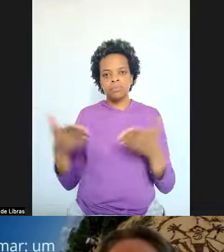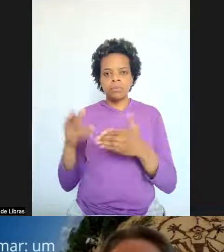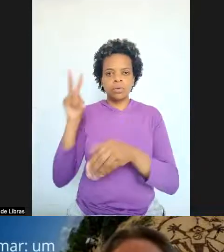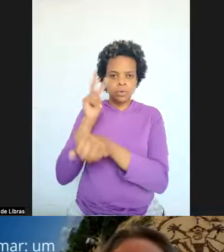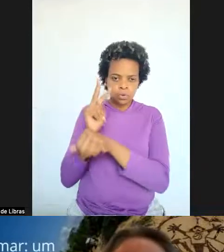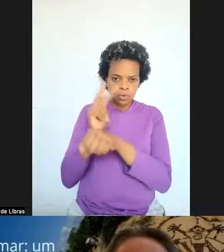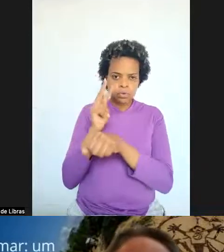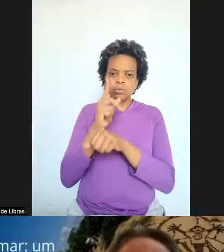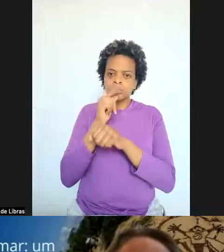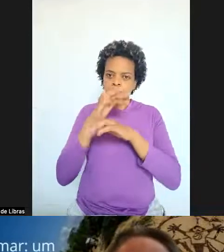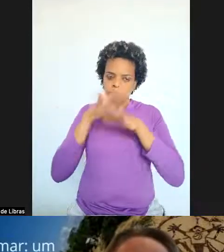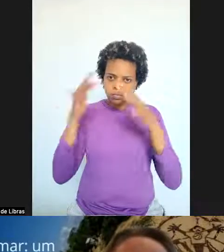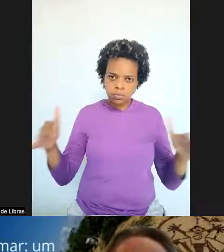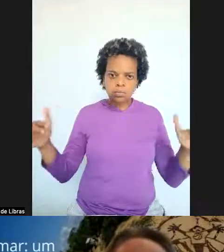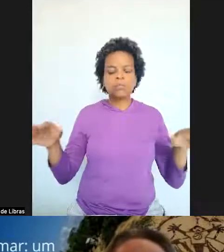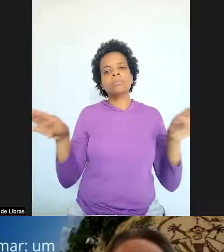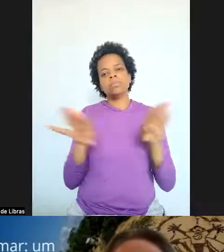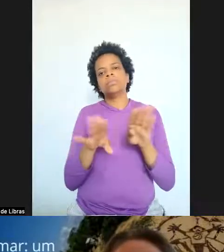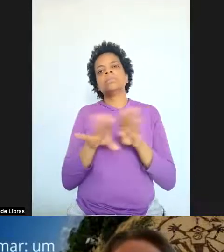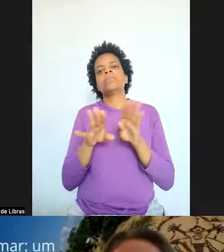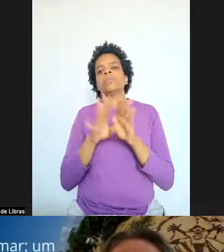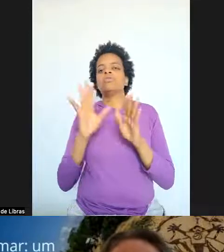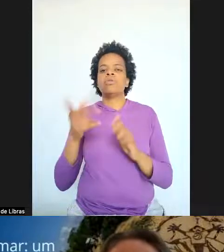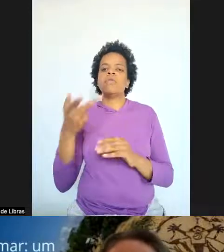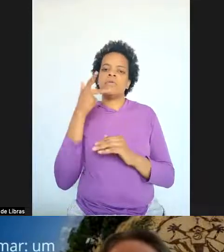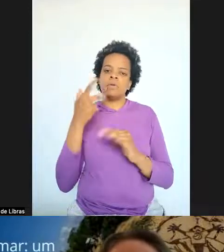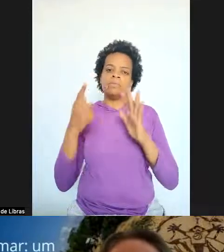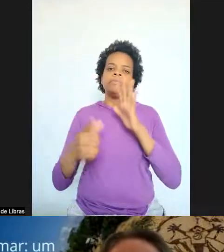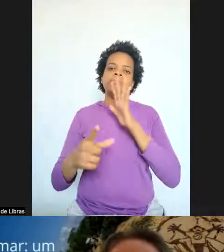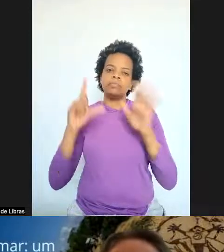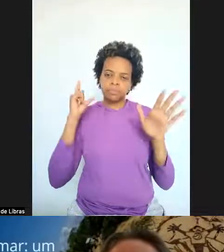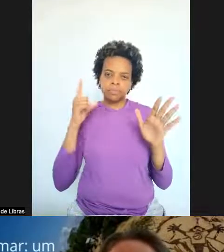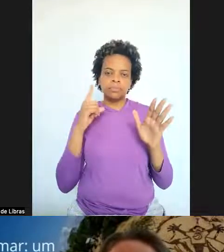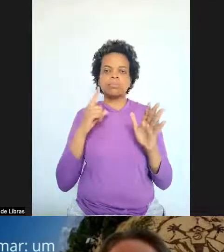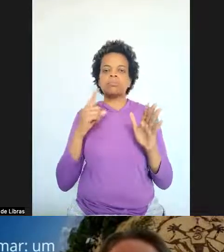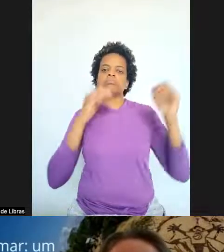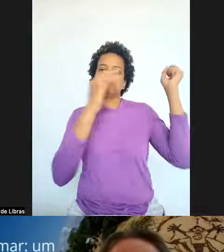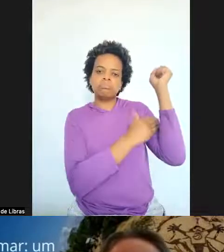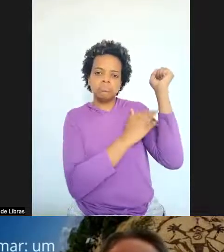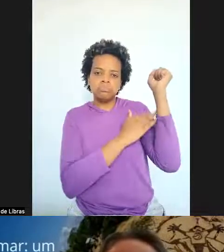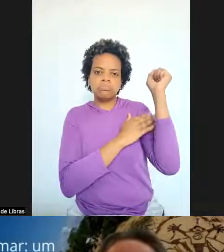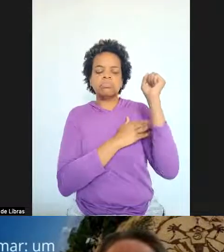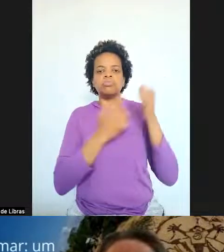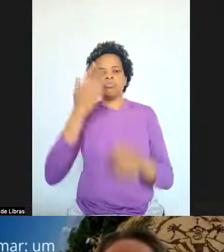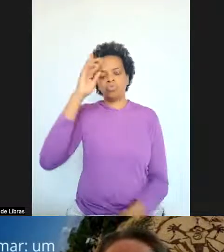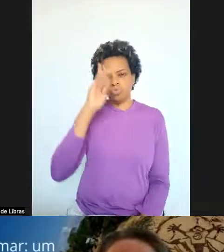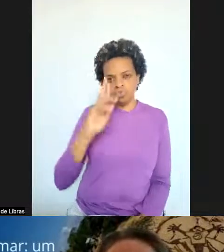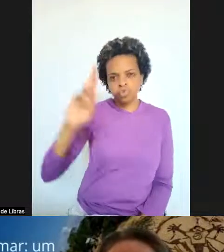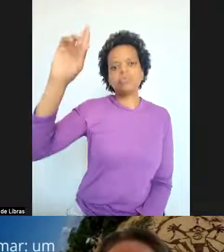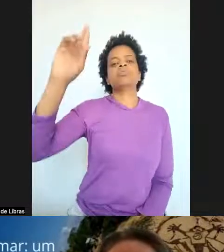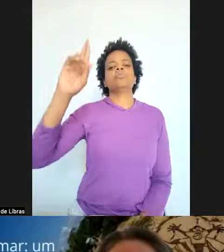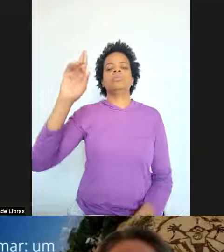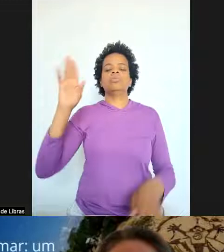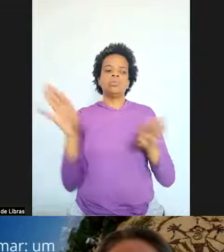their actions are directed to conserve the oceans, but they also go through the